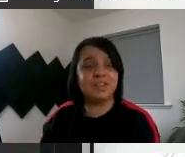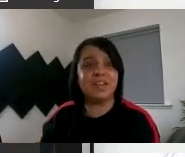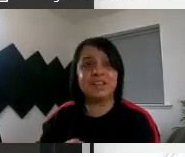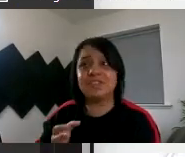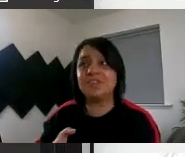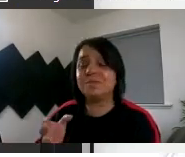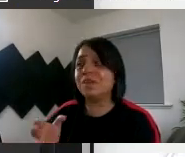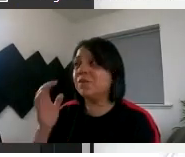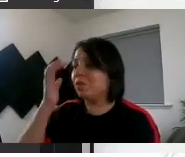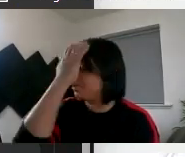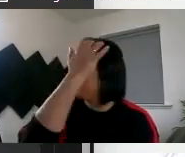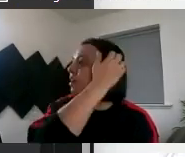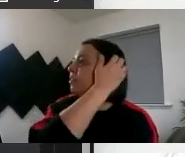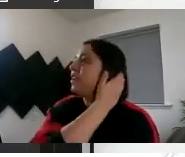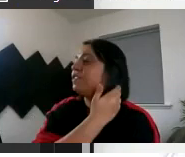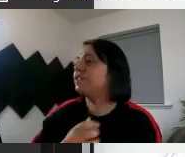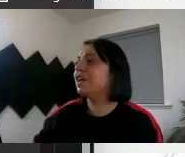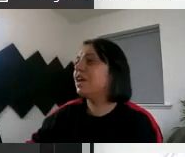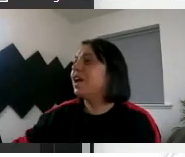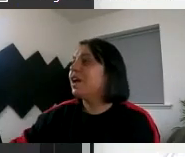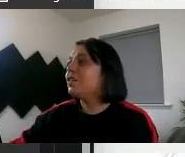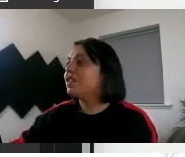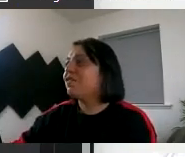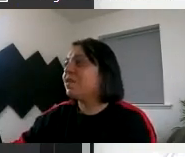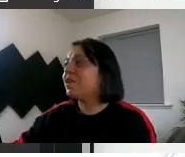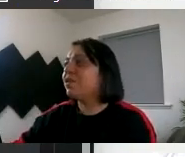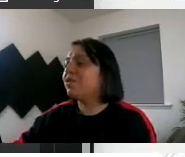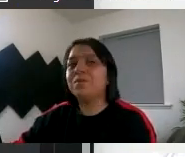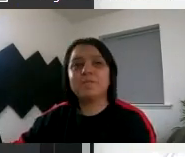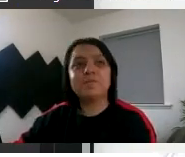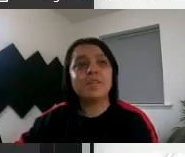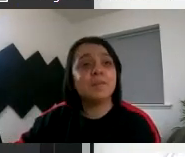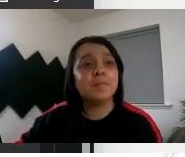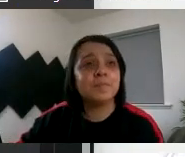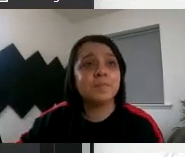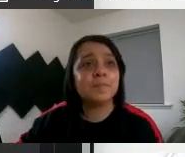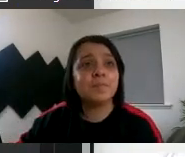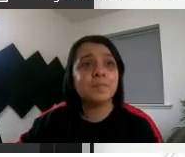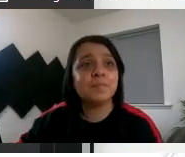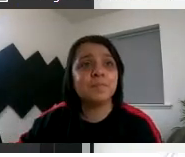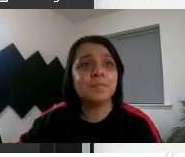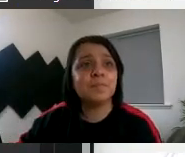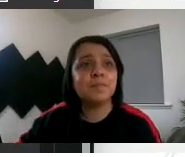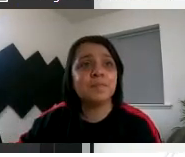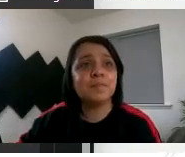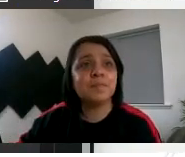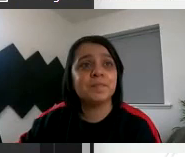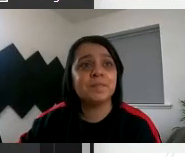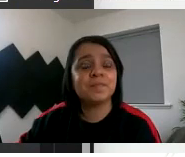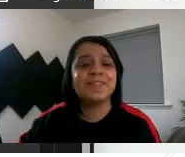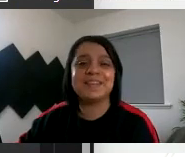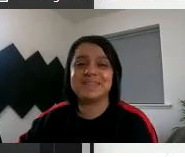the day. So she does speak with pronunciations. Does everybody know who? Yeah. It's also called the posh accent,